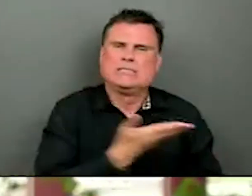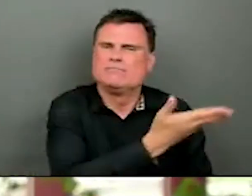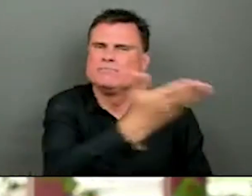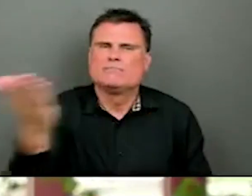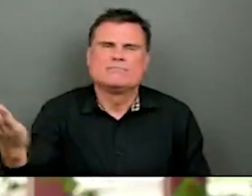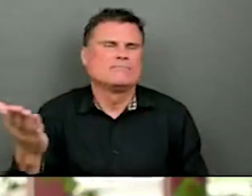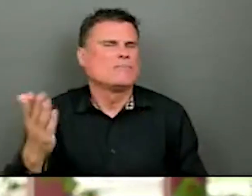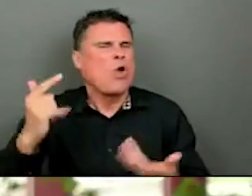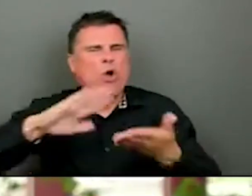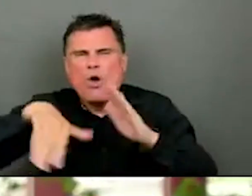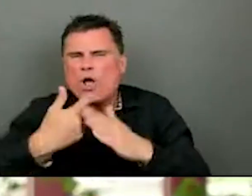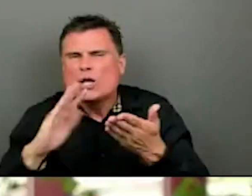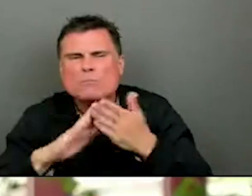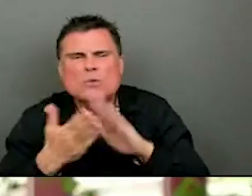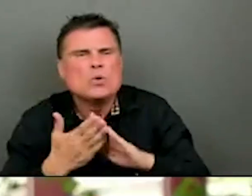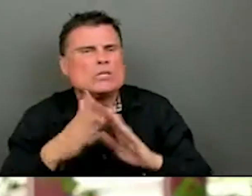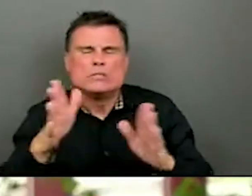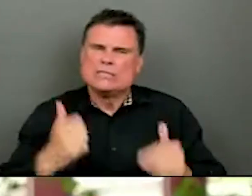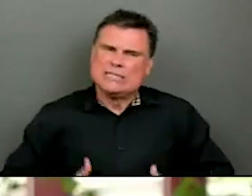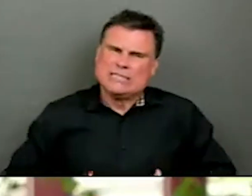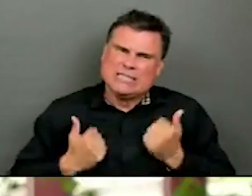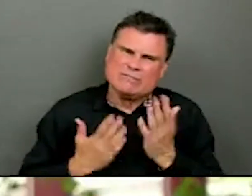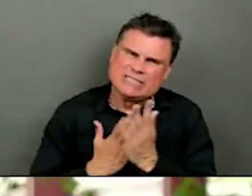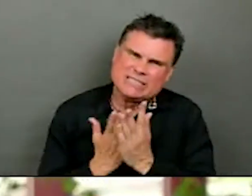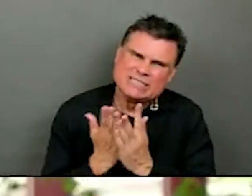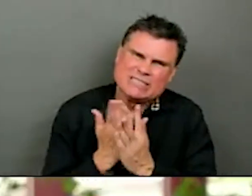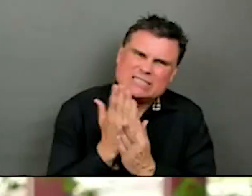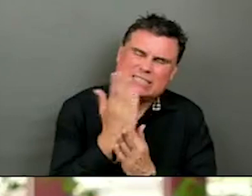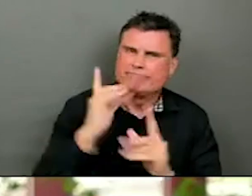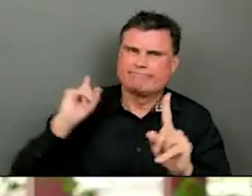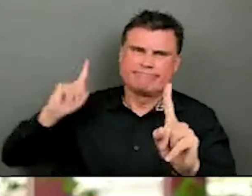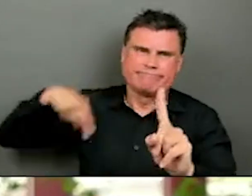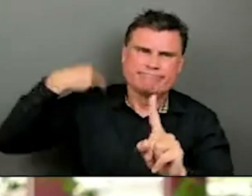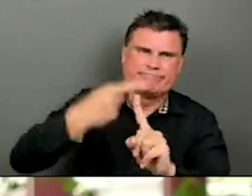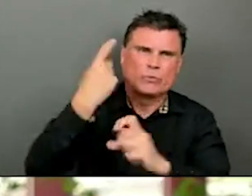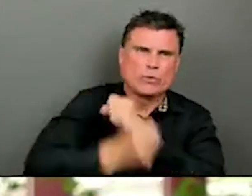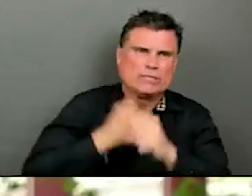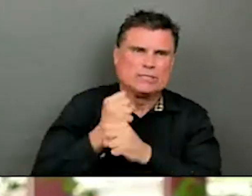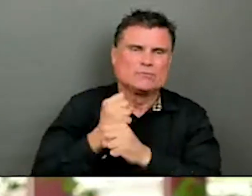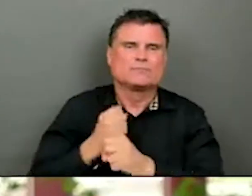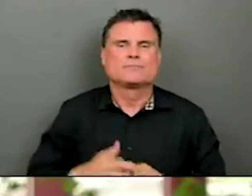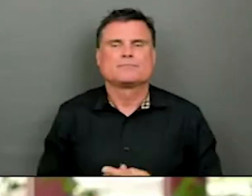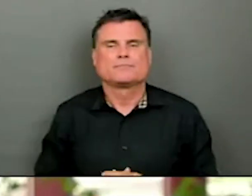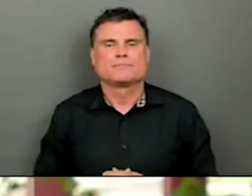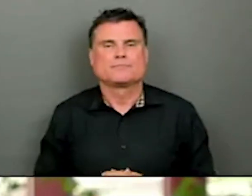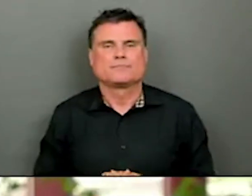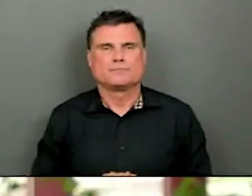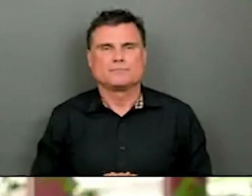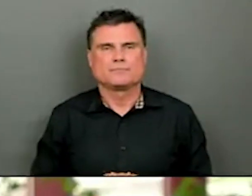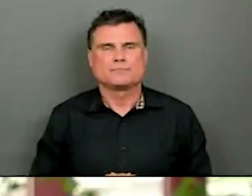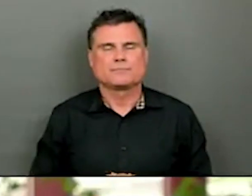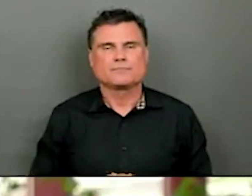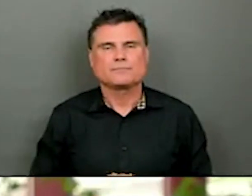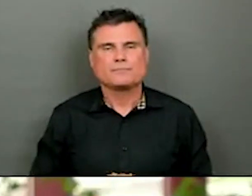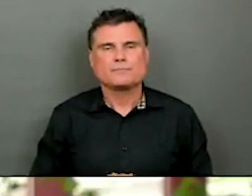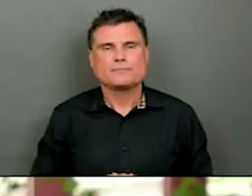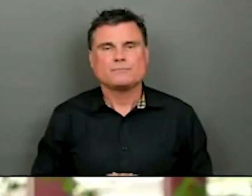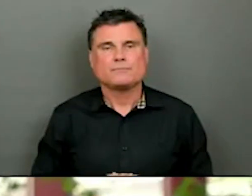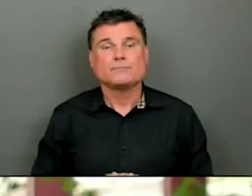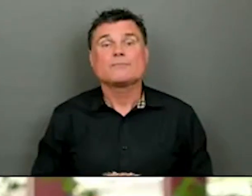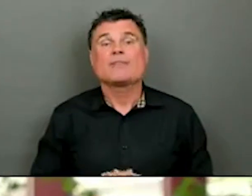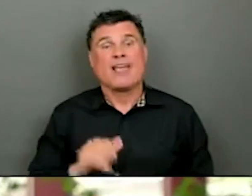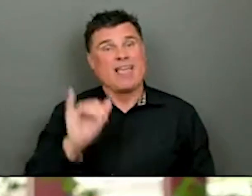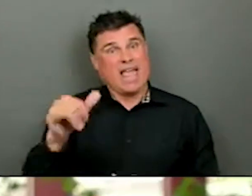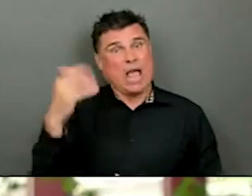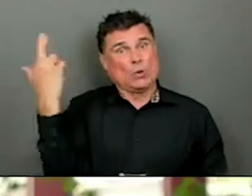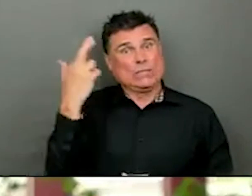this really challenging year. But this is also why, for many communities across the North, we have taken a whole